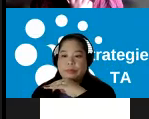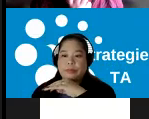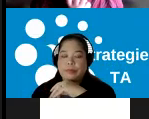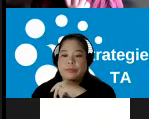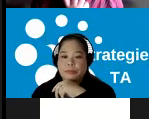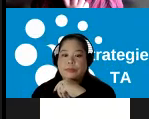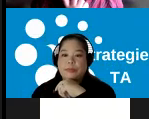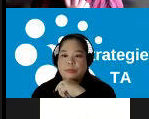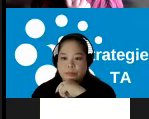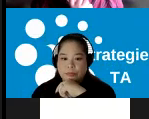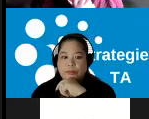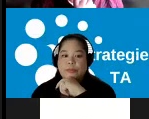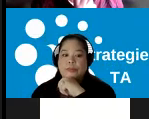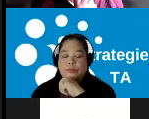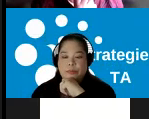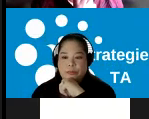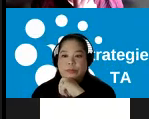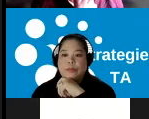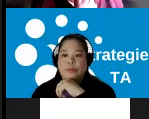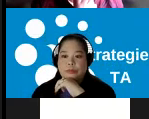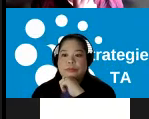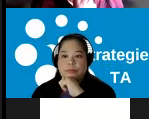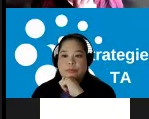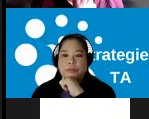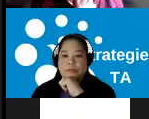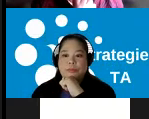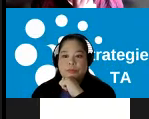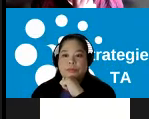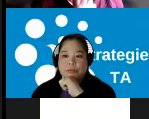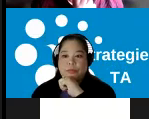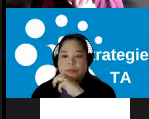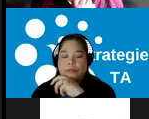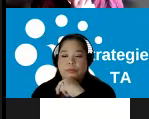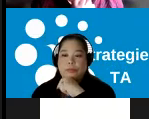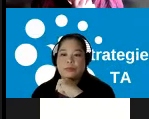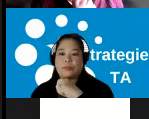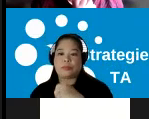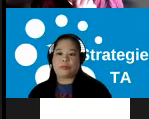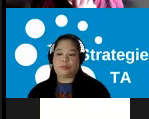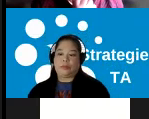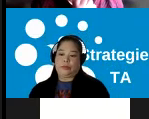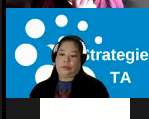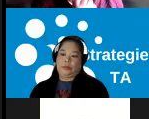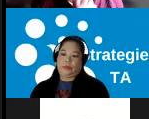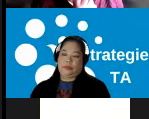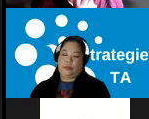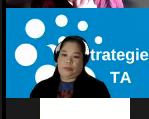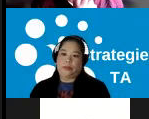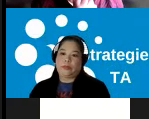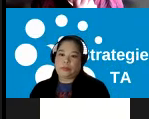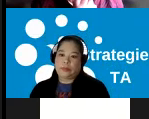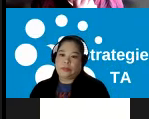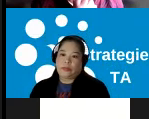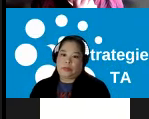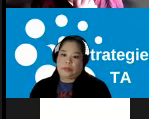kind of the integrated support where we're used to being that hub of here's all the different things, all the different ways that we can help. Let's bring it all